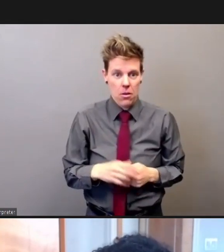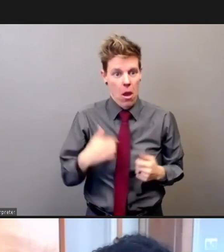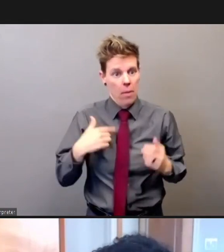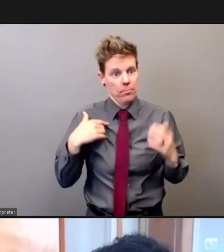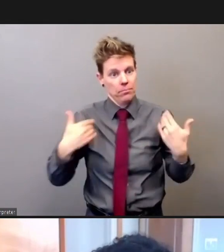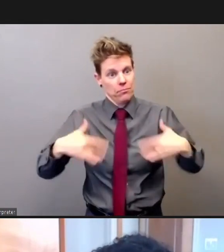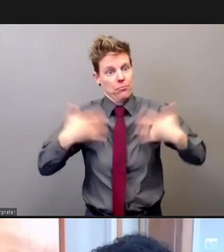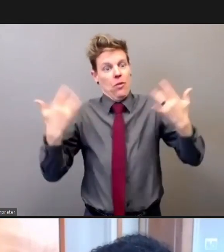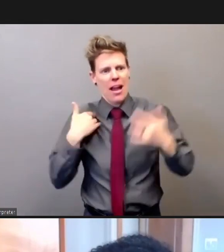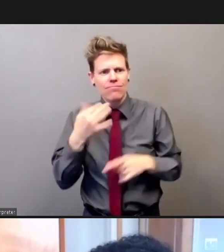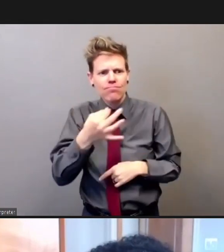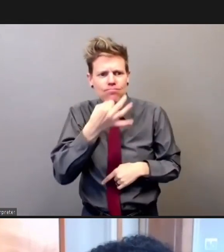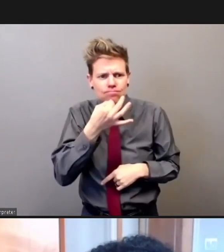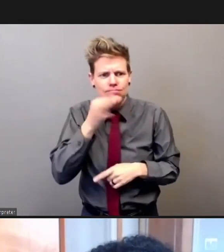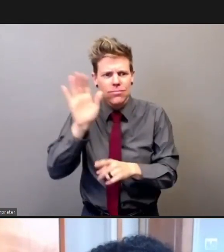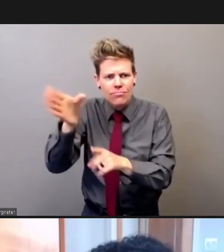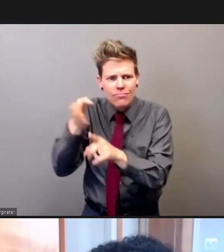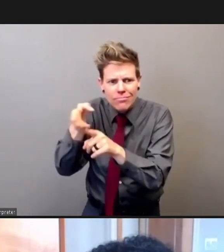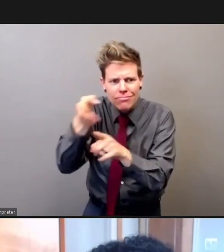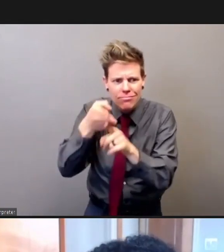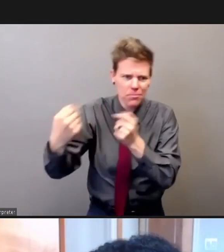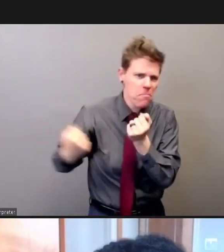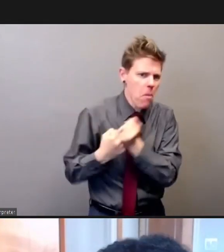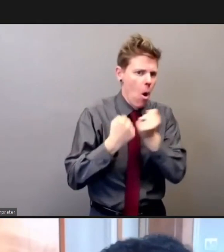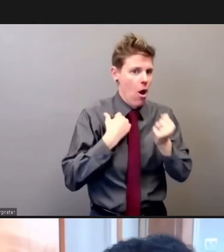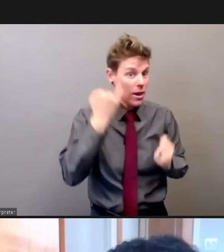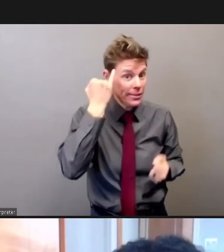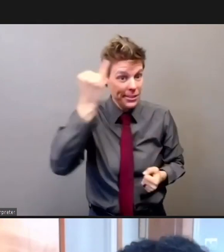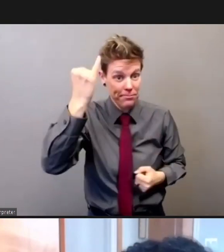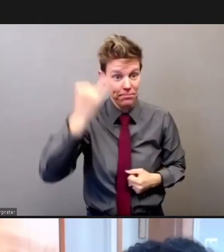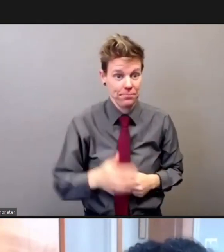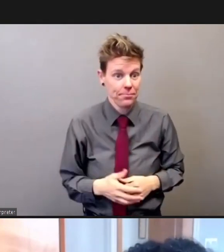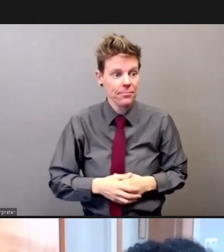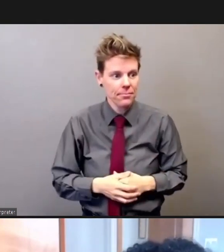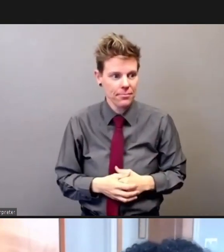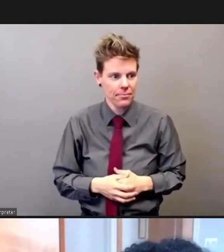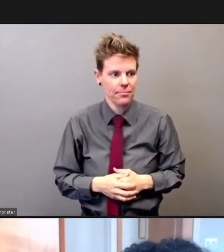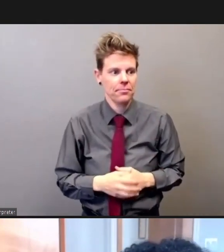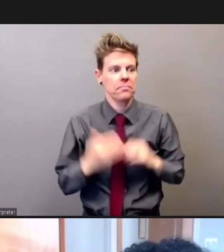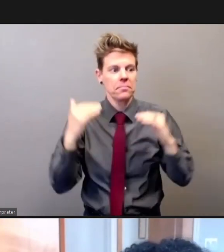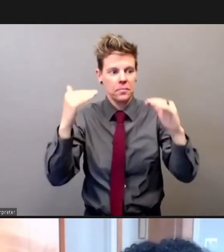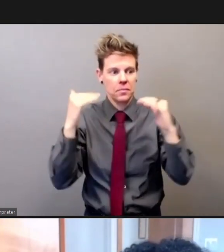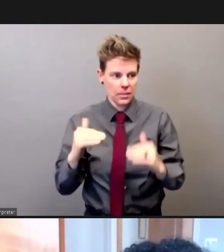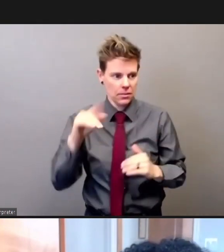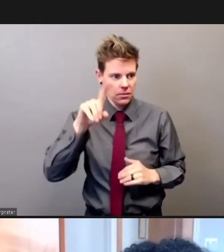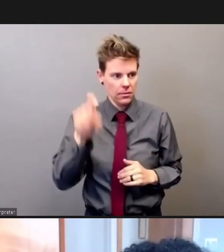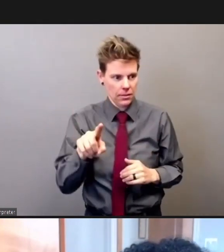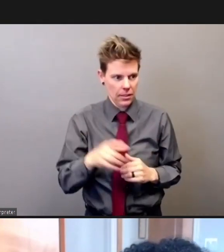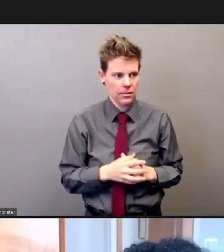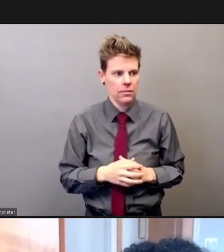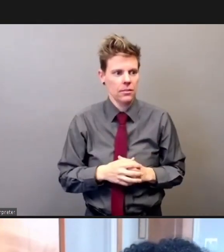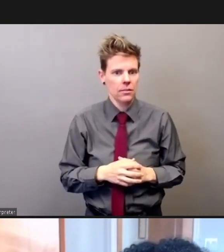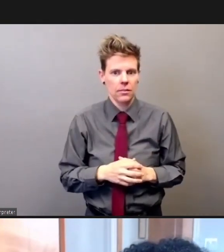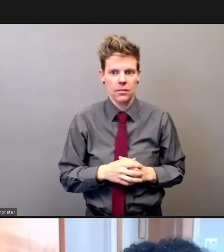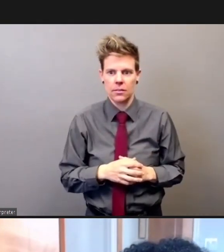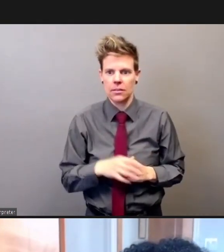Thank you, Governor and Secretary Collins. Next, we'll go to Scott Weiland with the Santa Fe New Mexican.